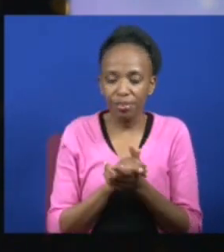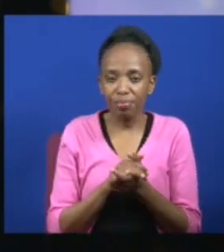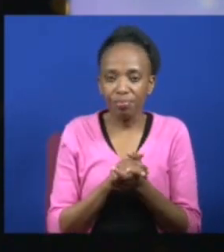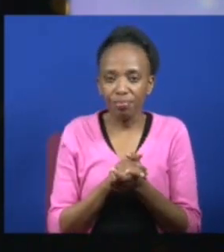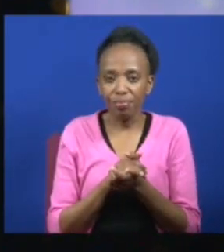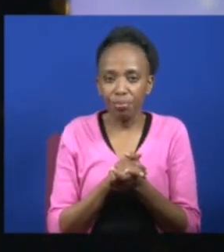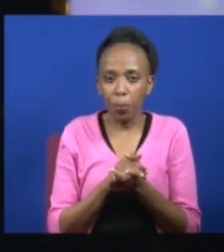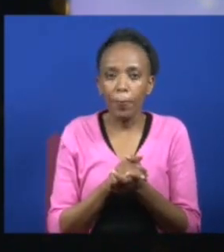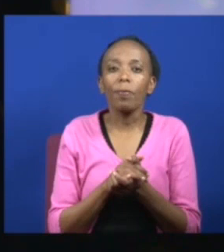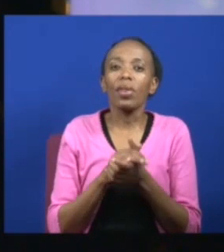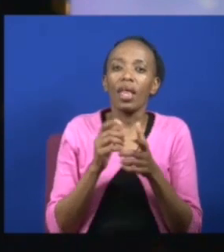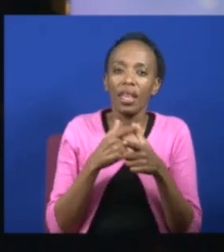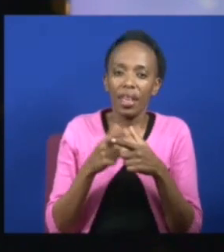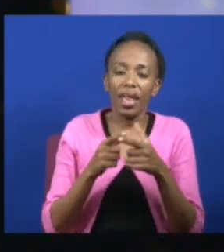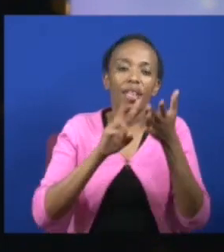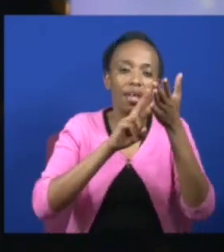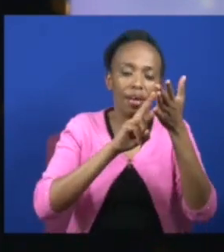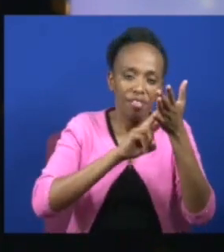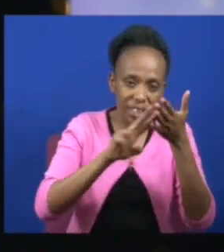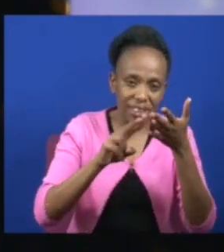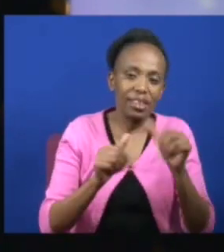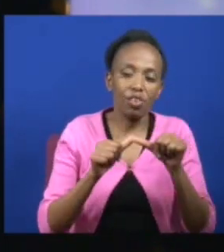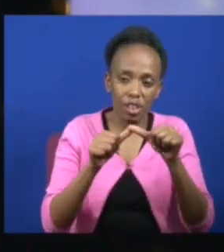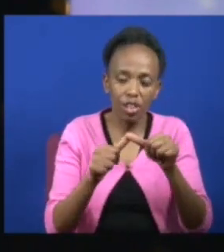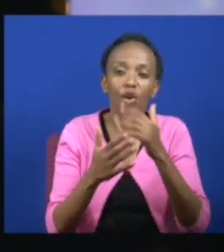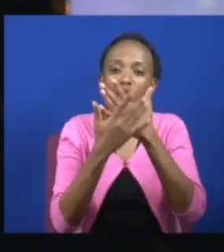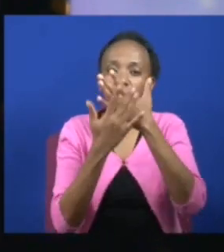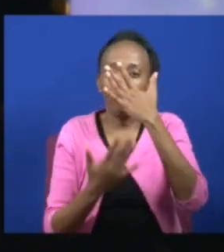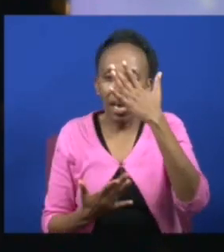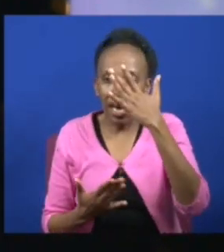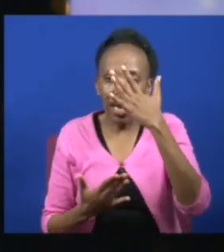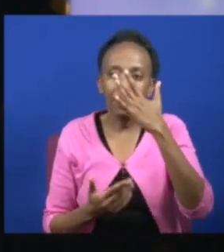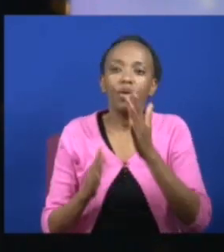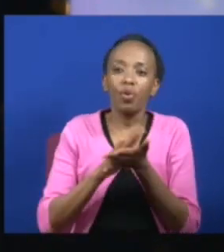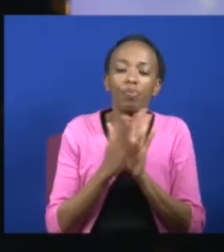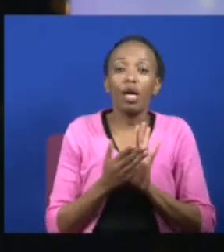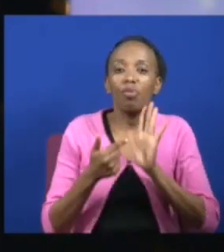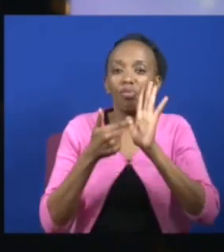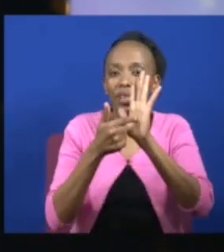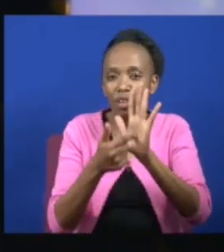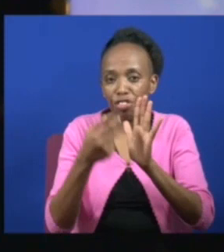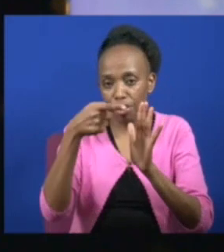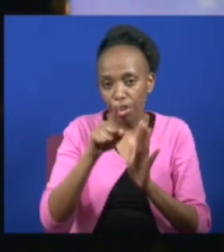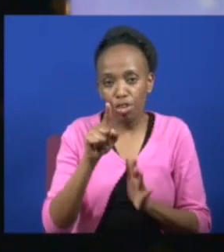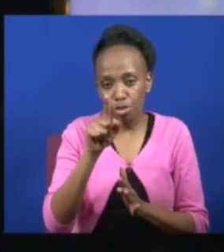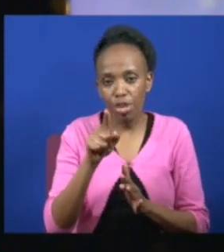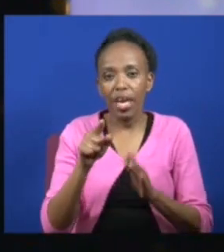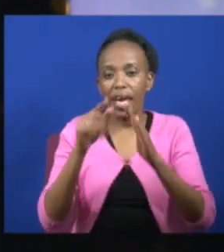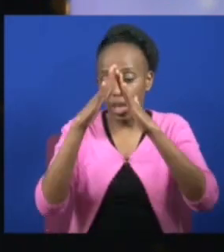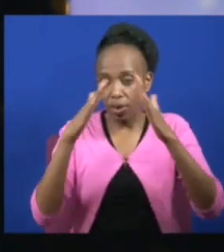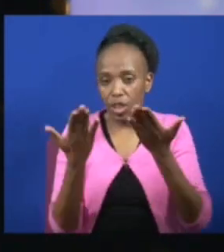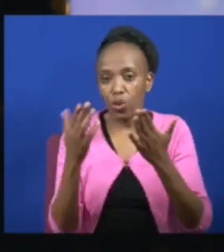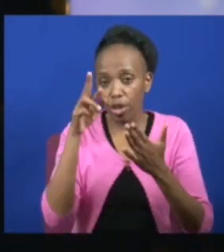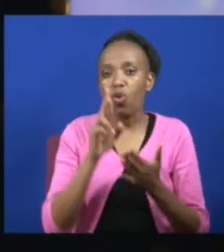house. And the scriptures say the blood will be a sign for you on the houses where you